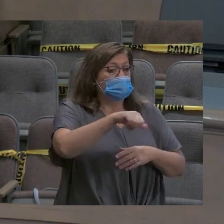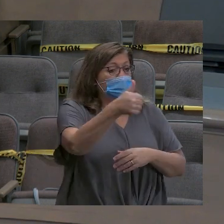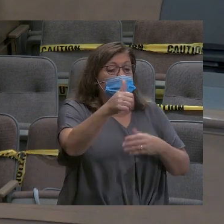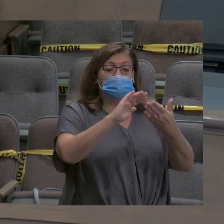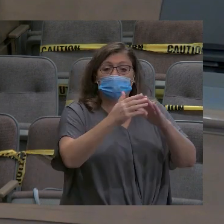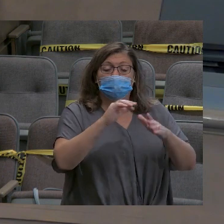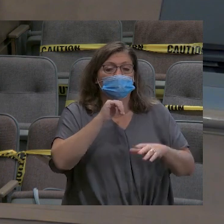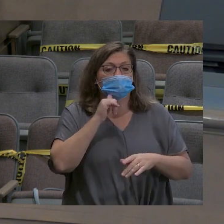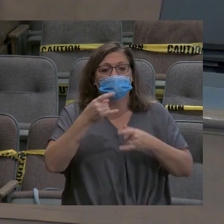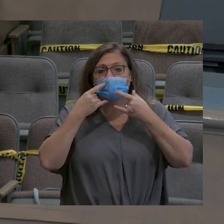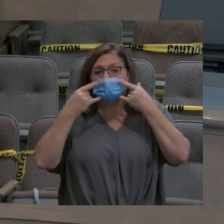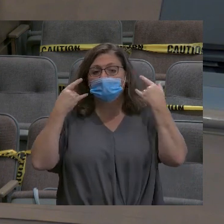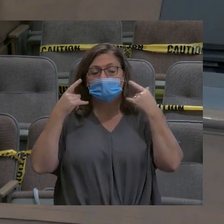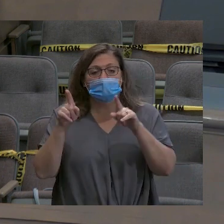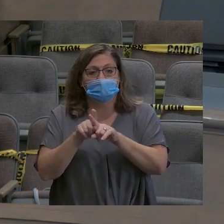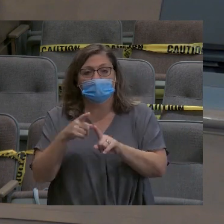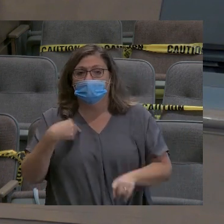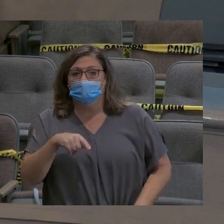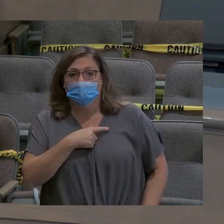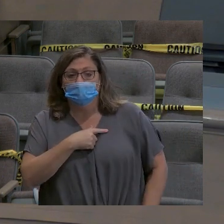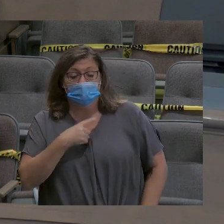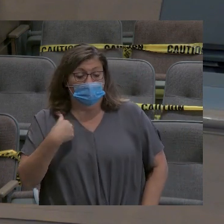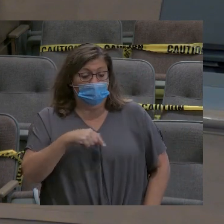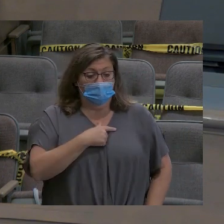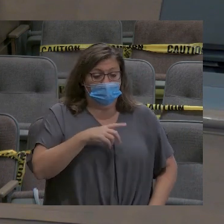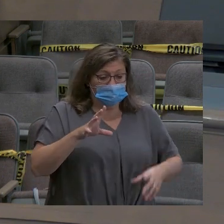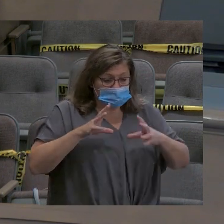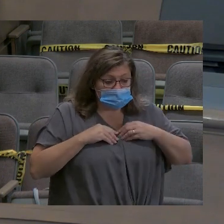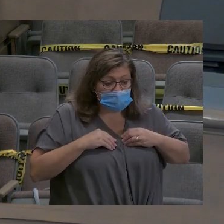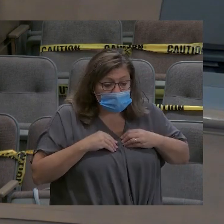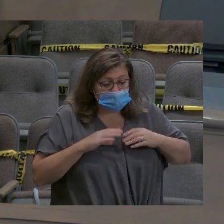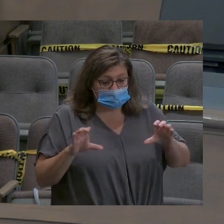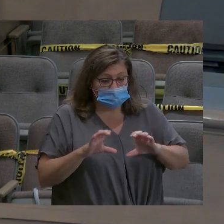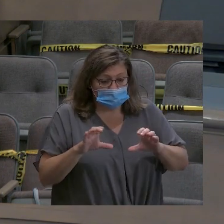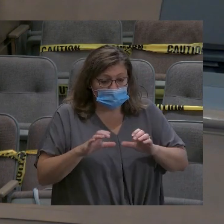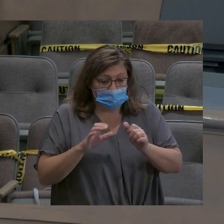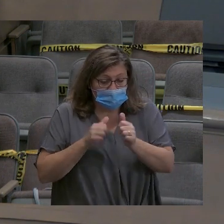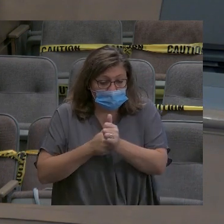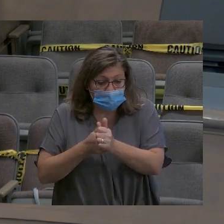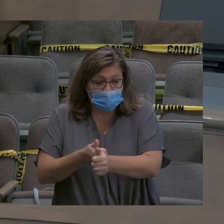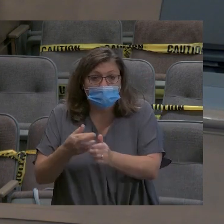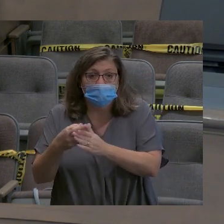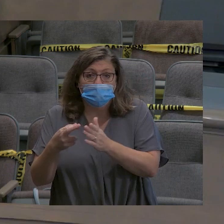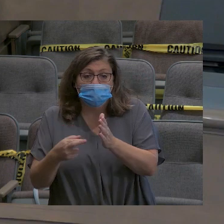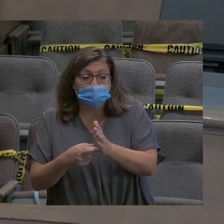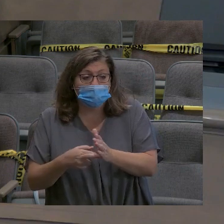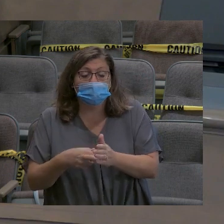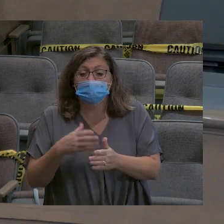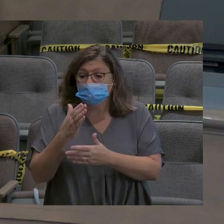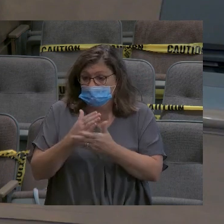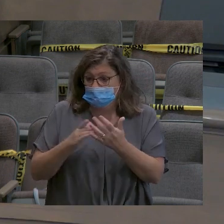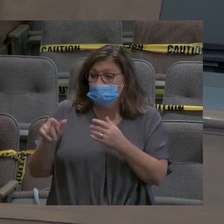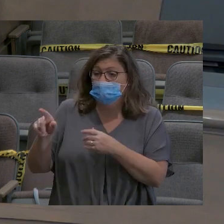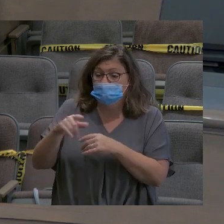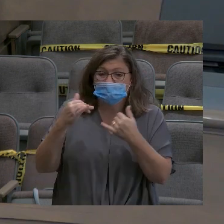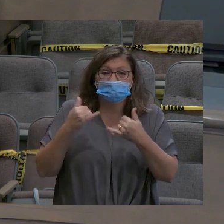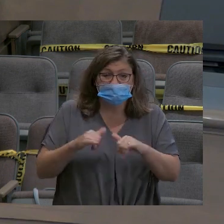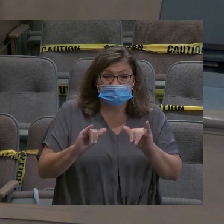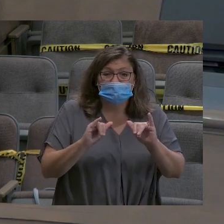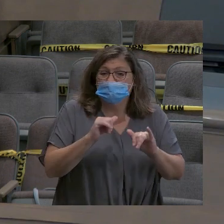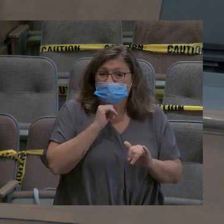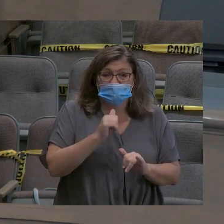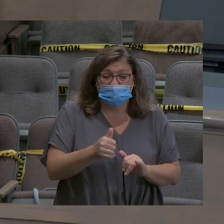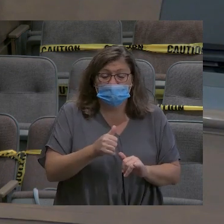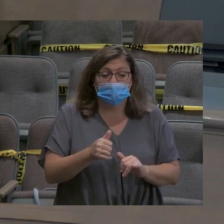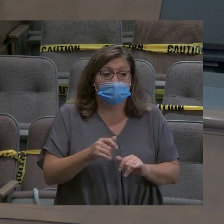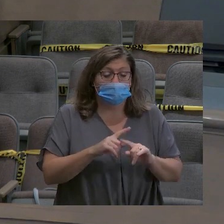are. They aren't embracing the things that we are. Do we still have people that make bad mistakes and bad decisions? Absolutely.